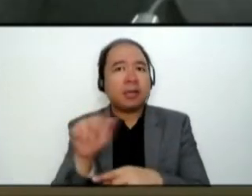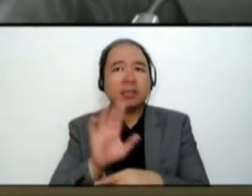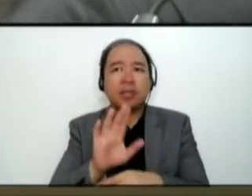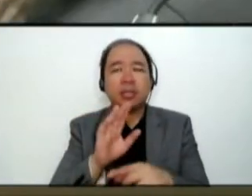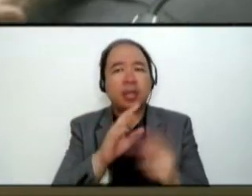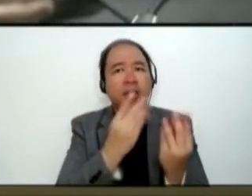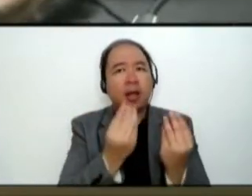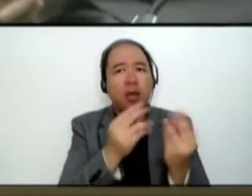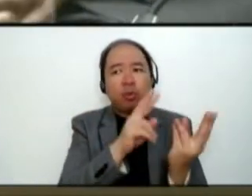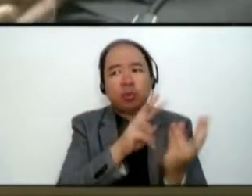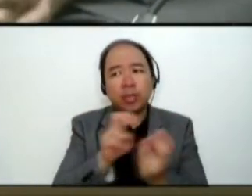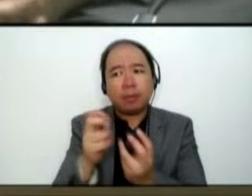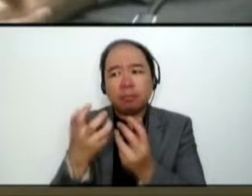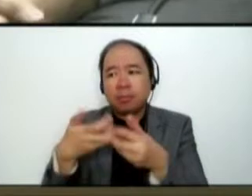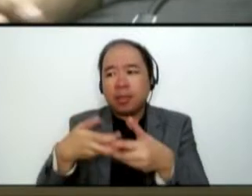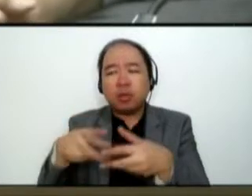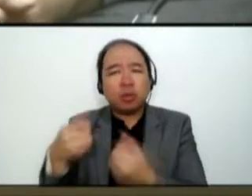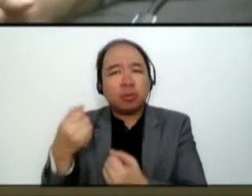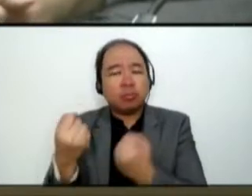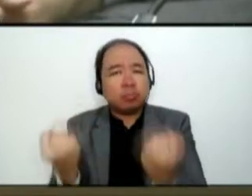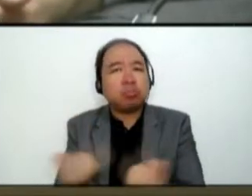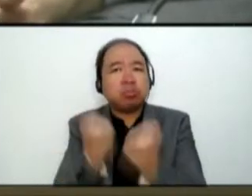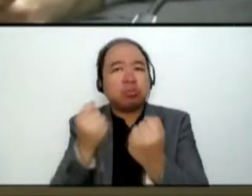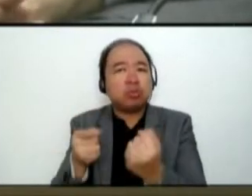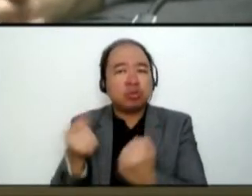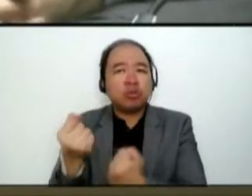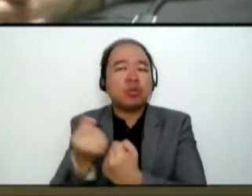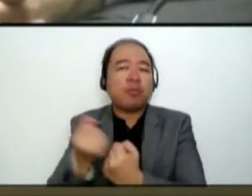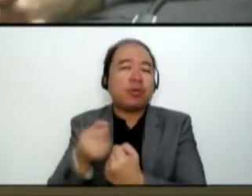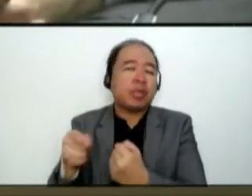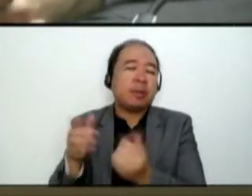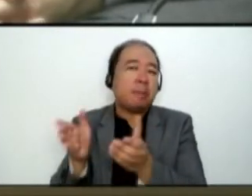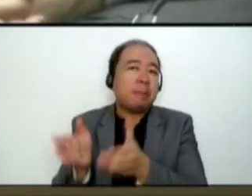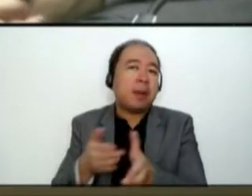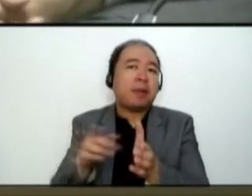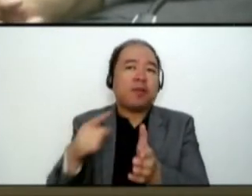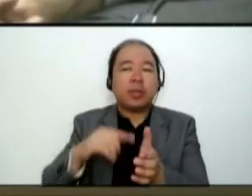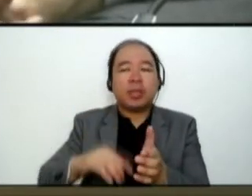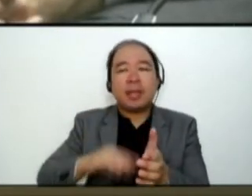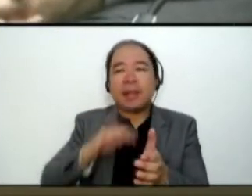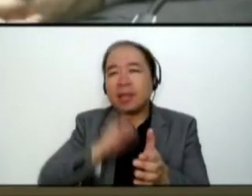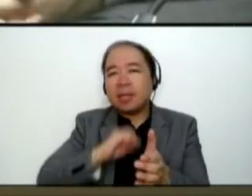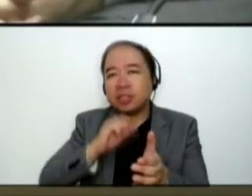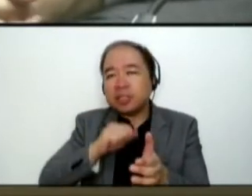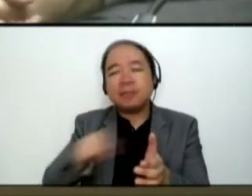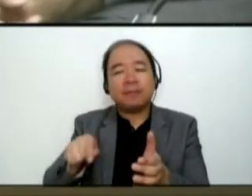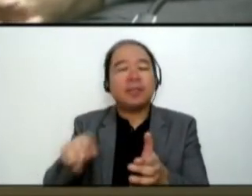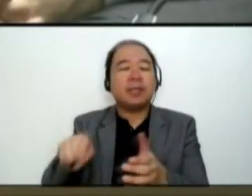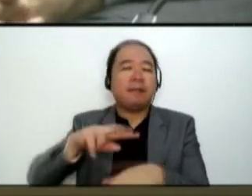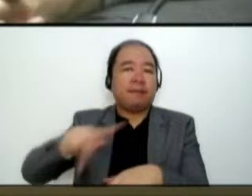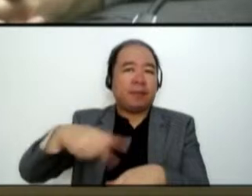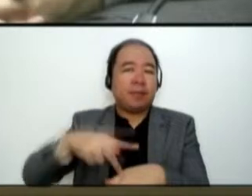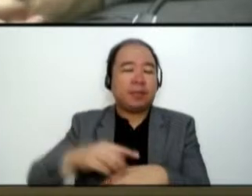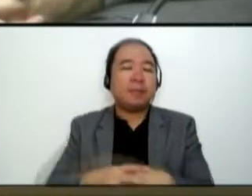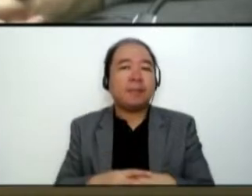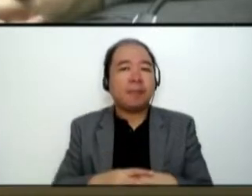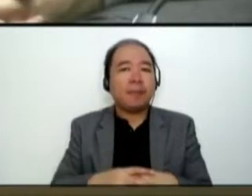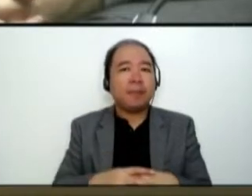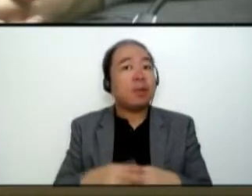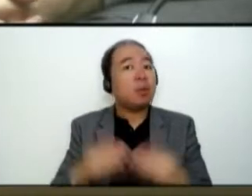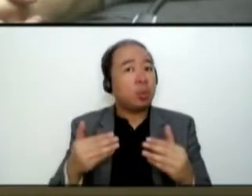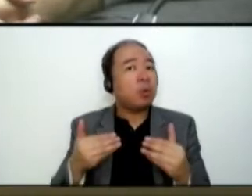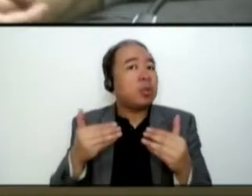learn more and further support our initiatives on aging in our country. We shall continue the whole